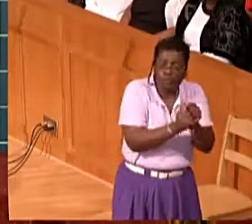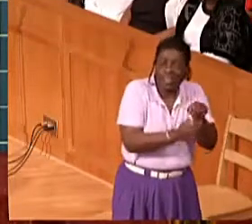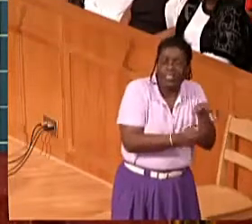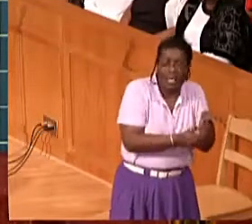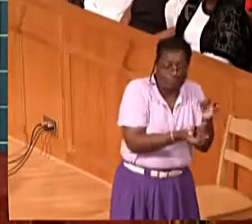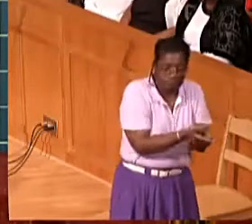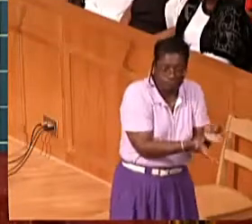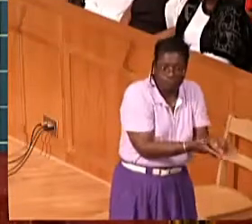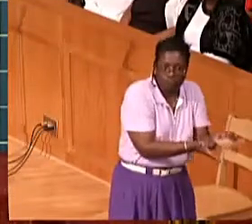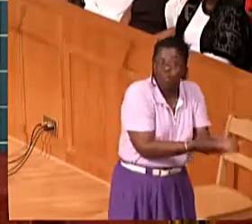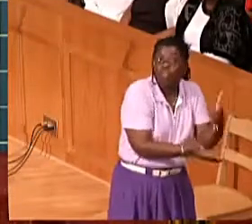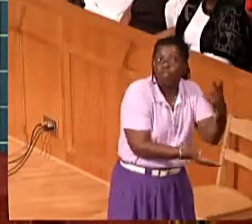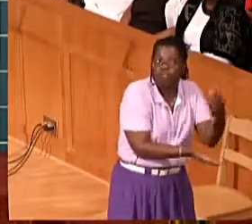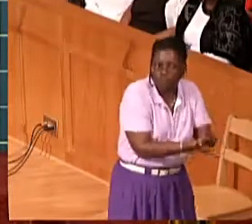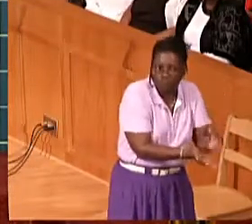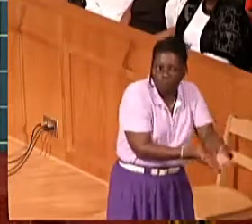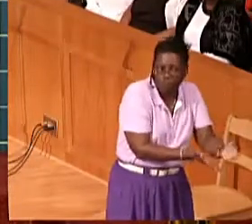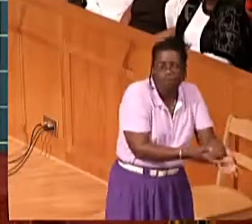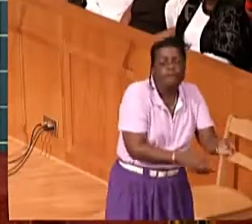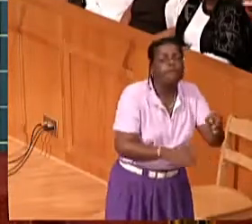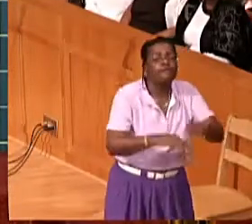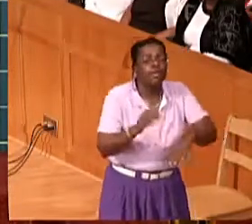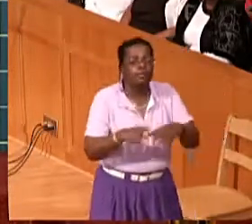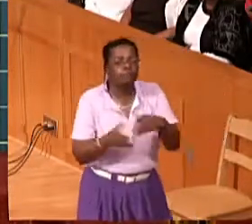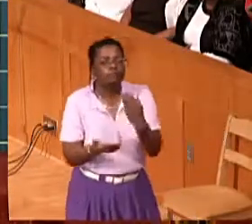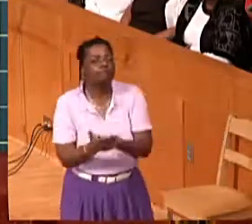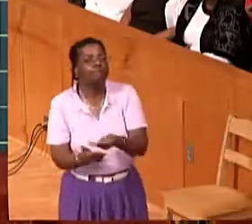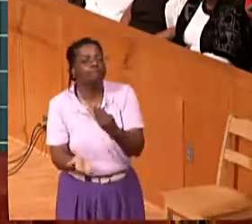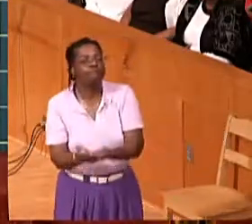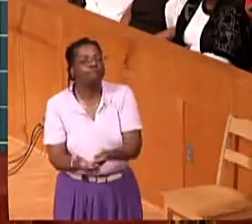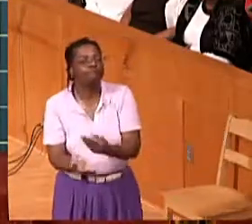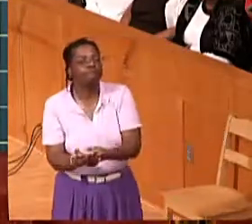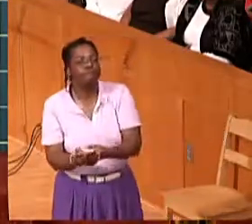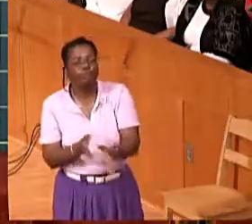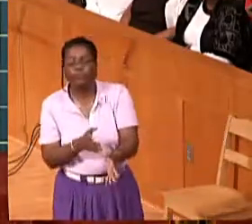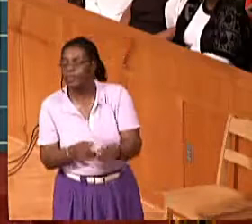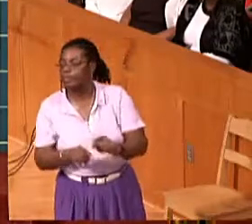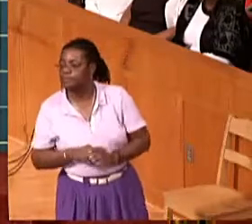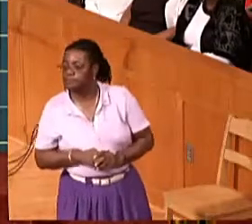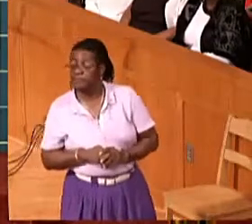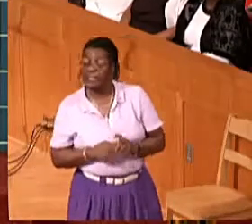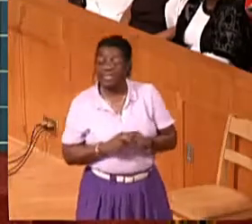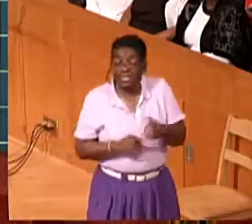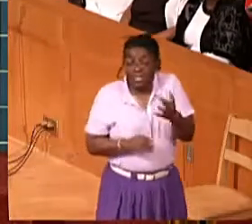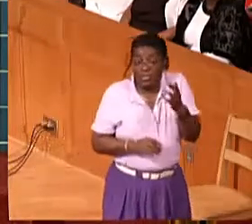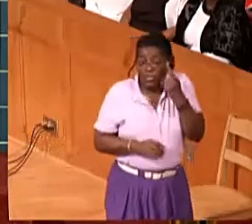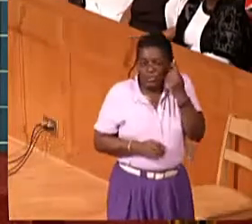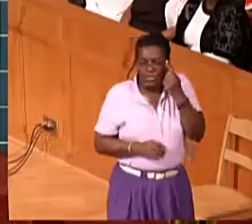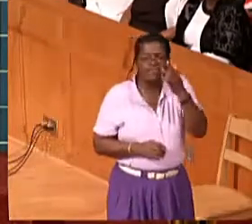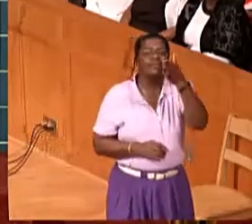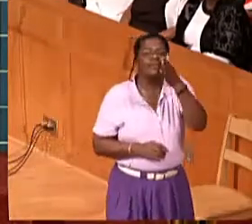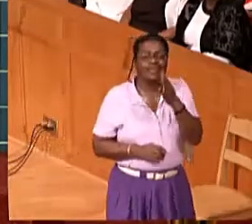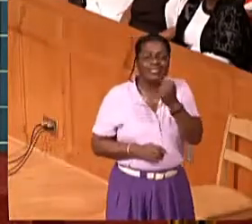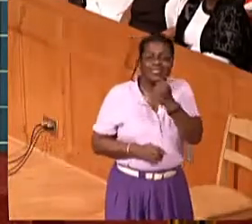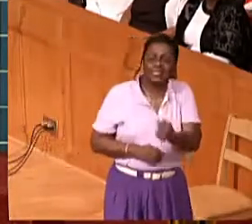he wanted them to know that I've got some things for you because you belong to me. Here's a little something I want to drop. I won't just drop